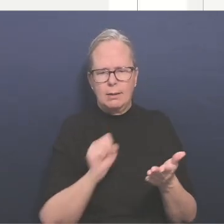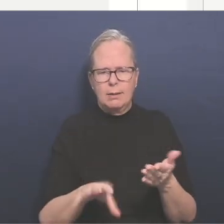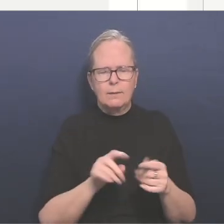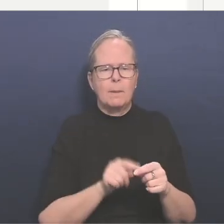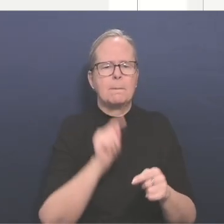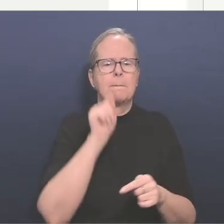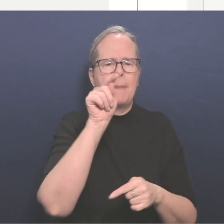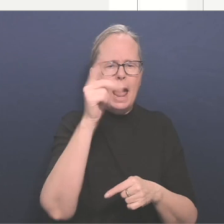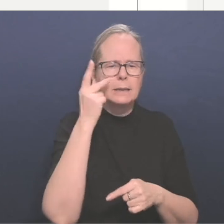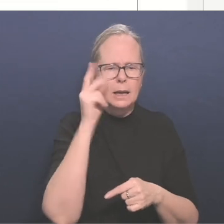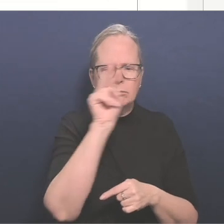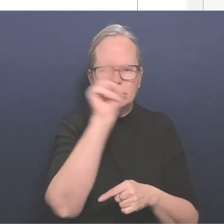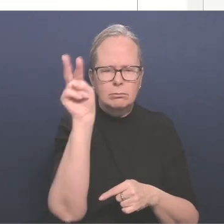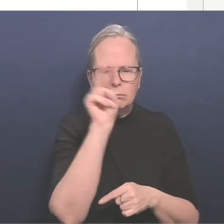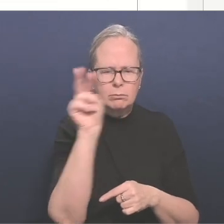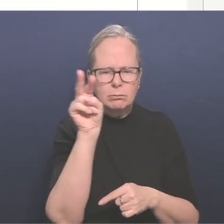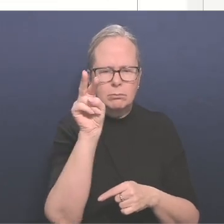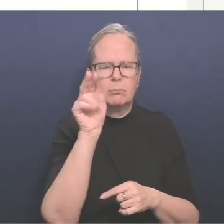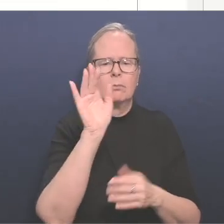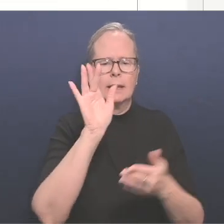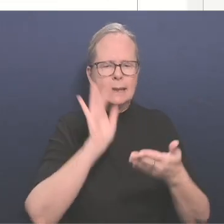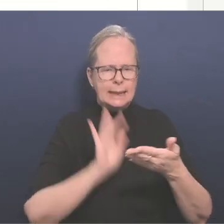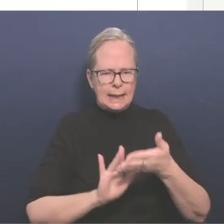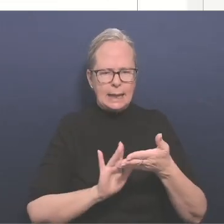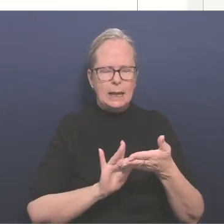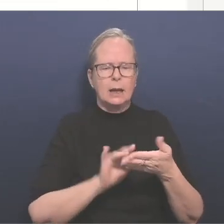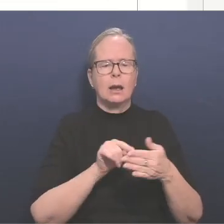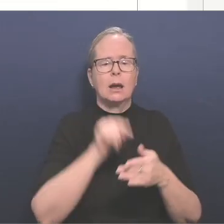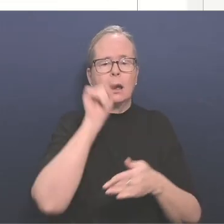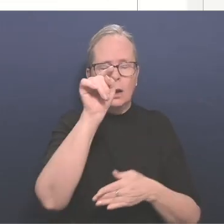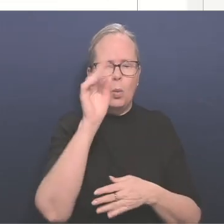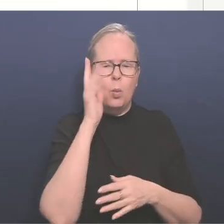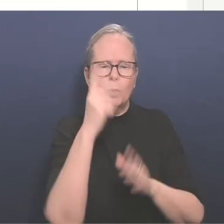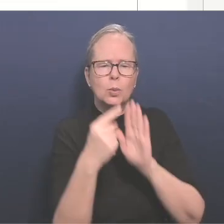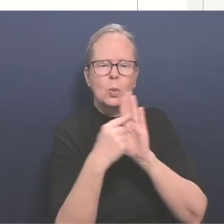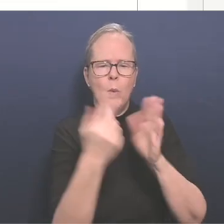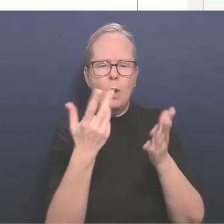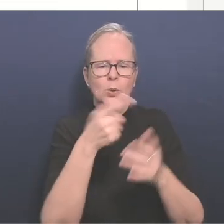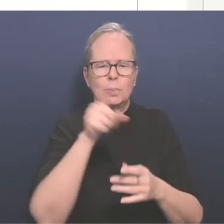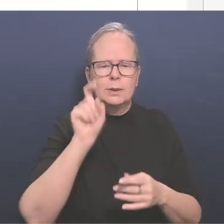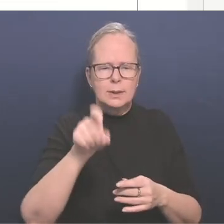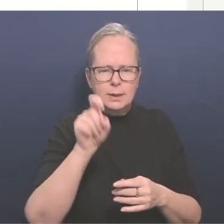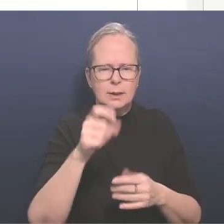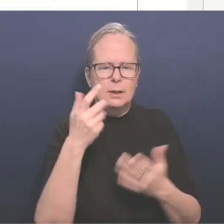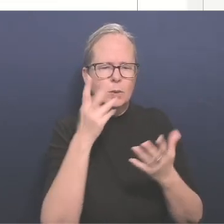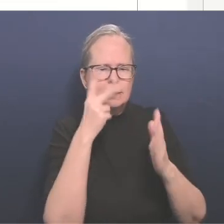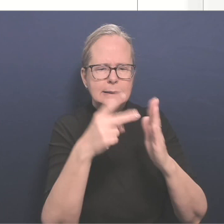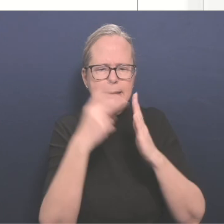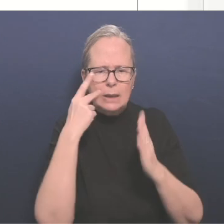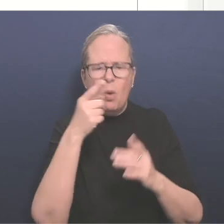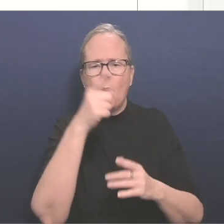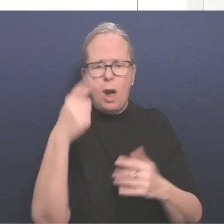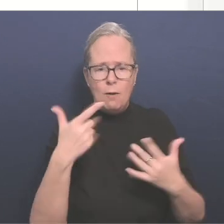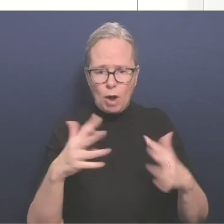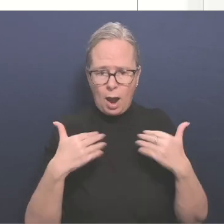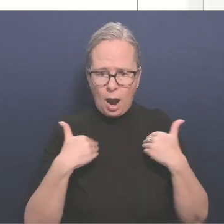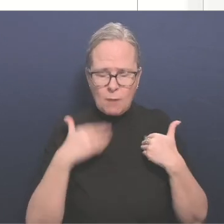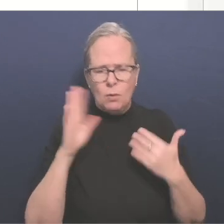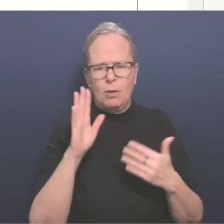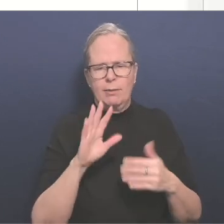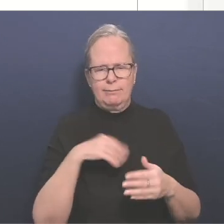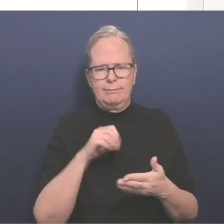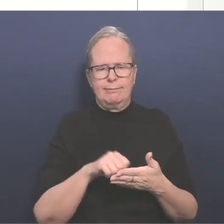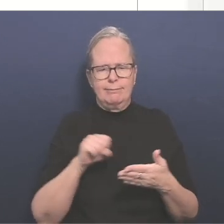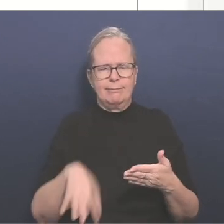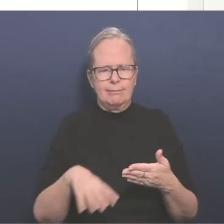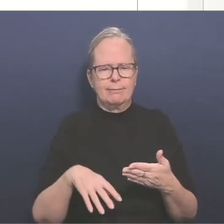this particular benefit and possibly you have decided either to apply for it or not. So it will